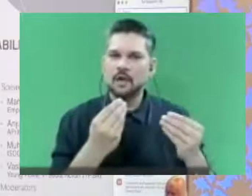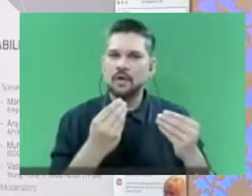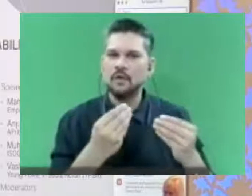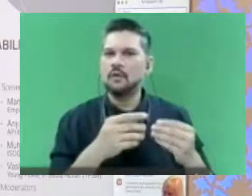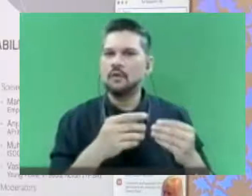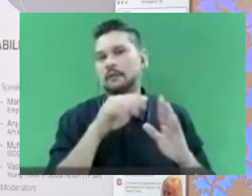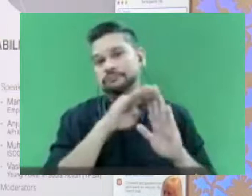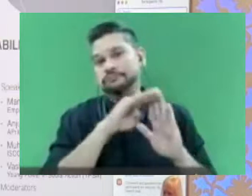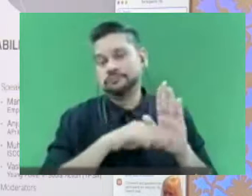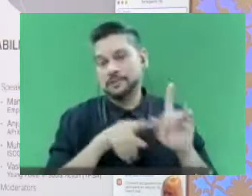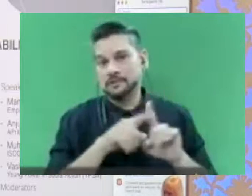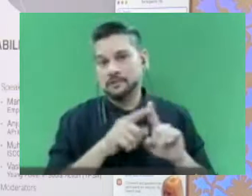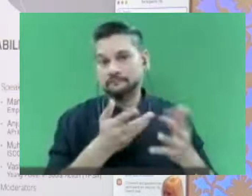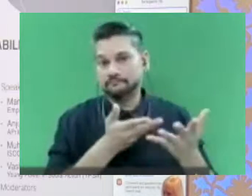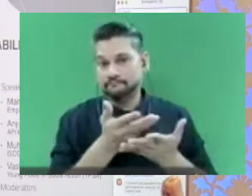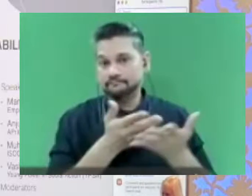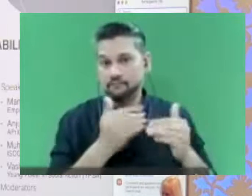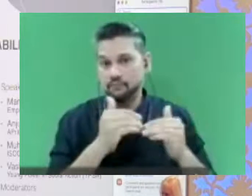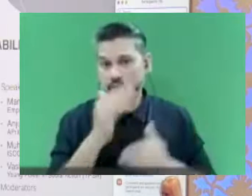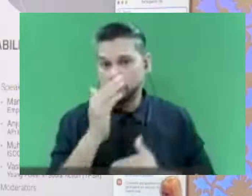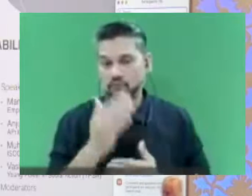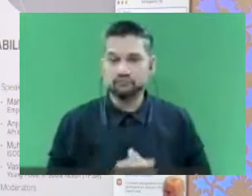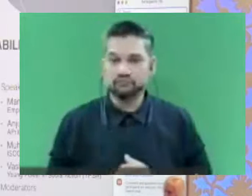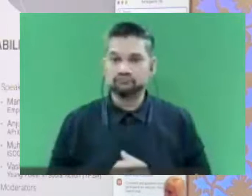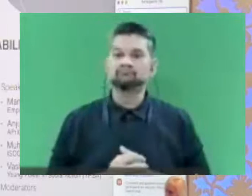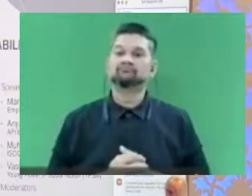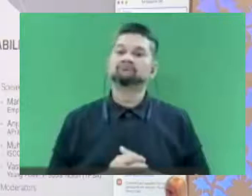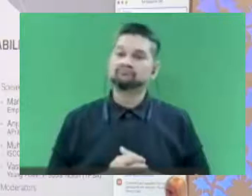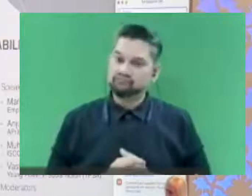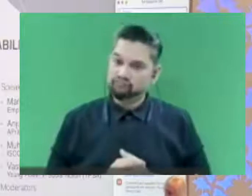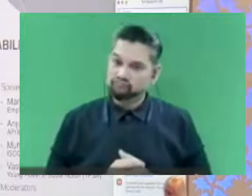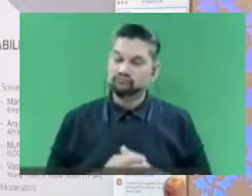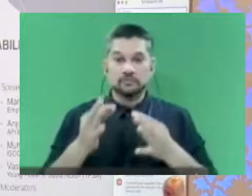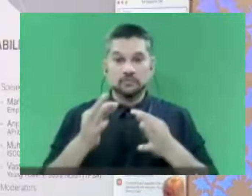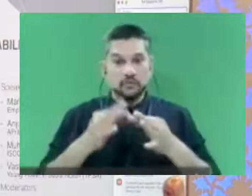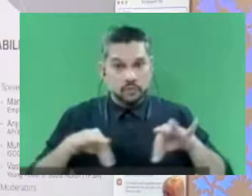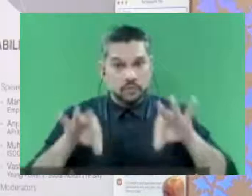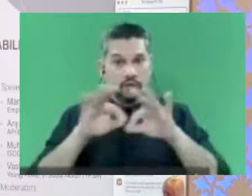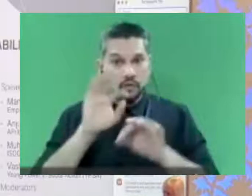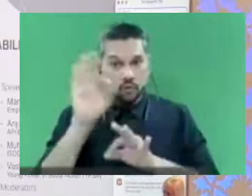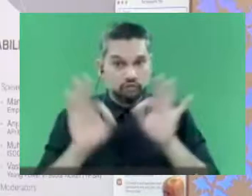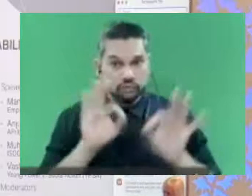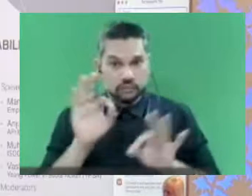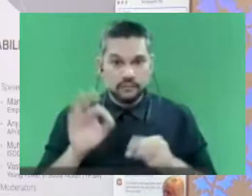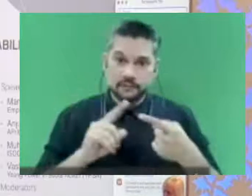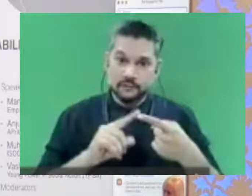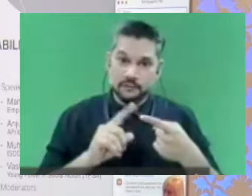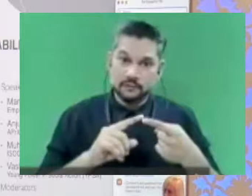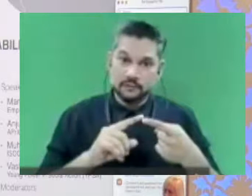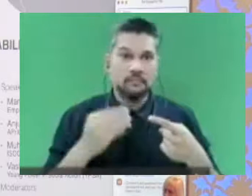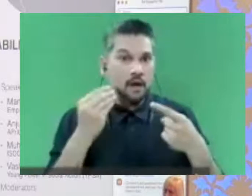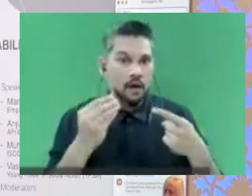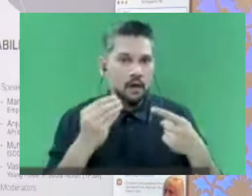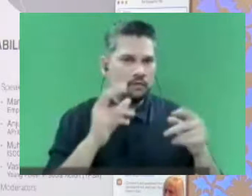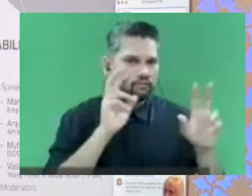there's really two important questions there. The first one is about how we